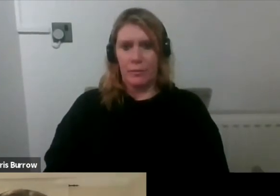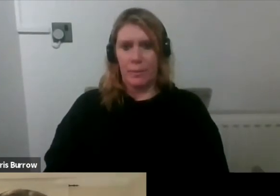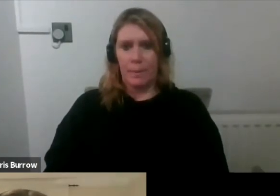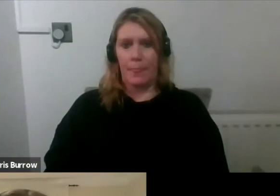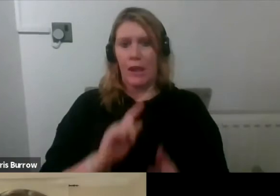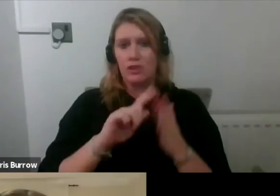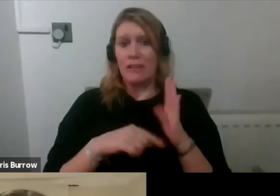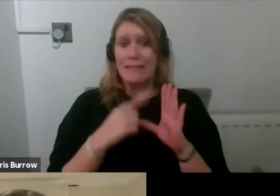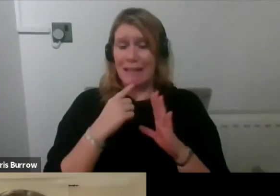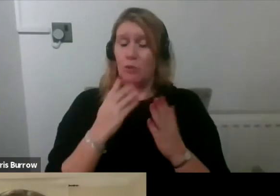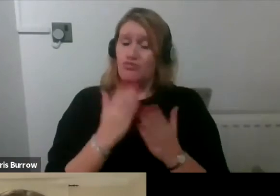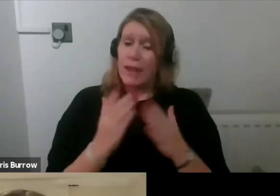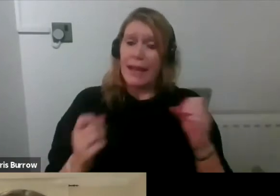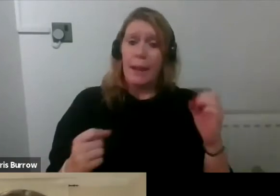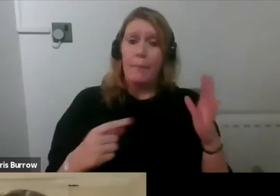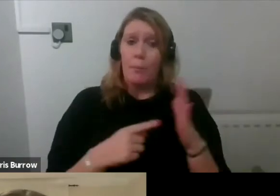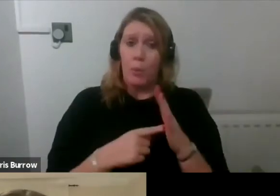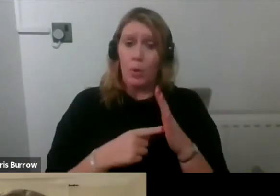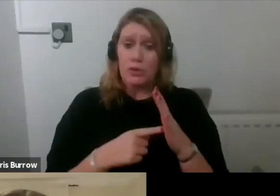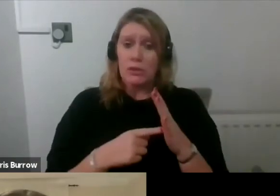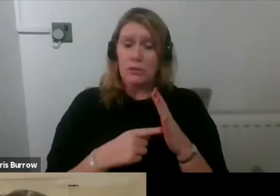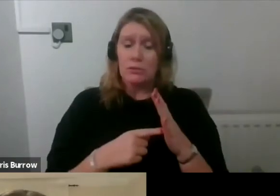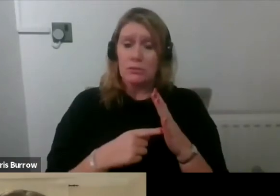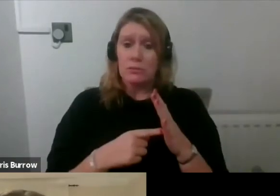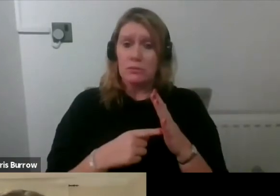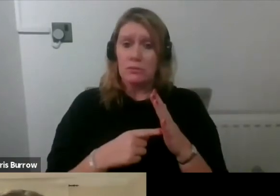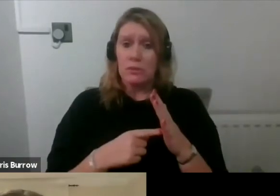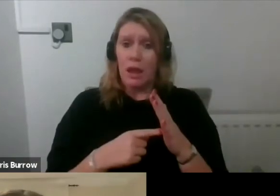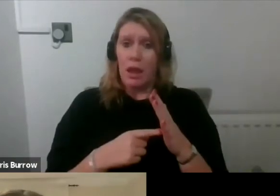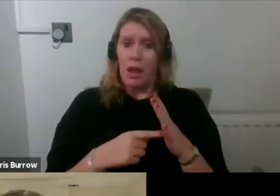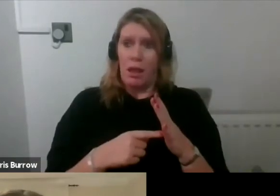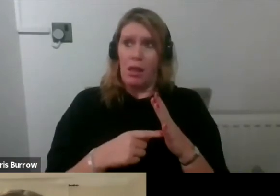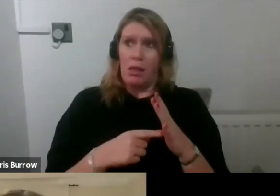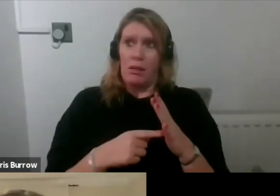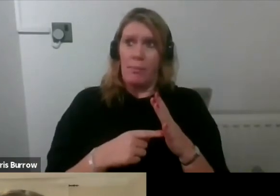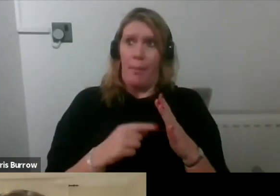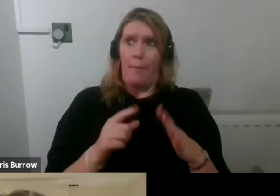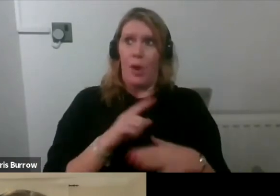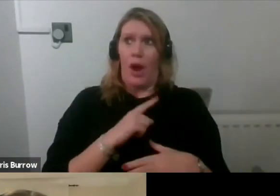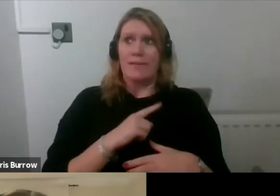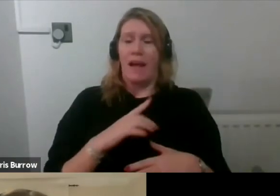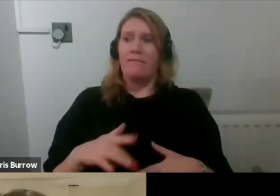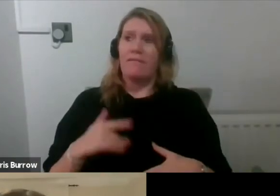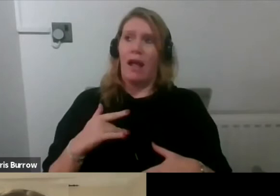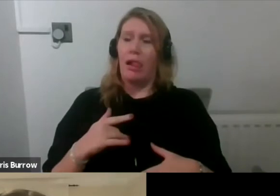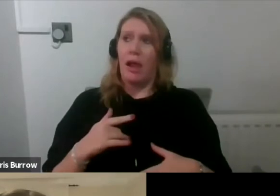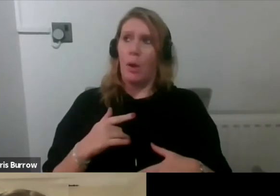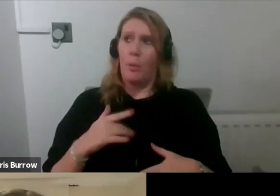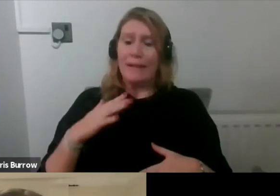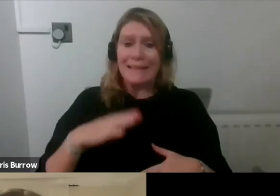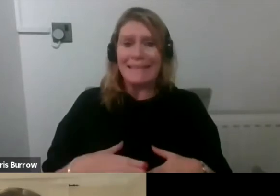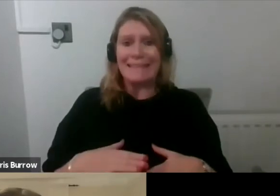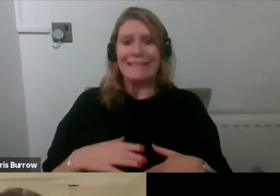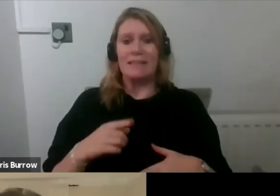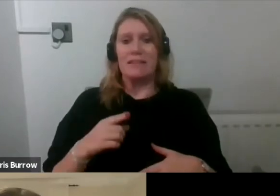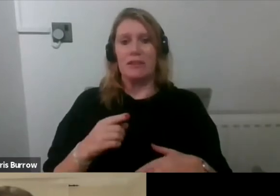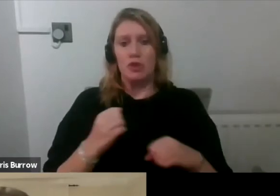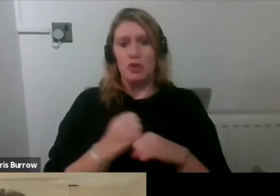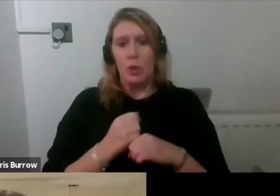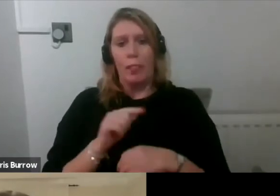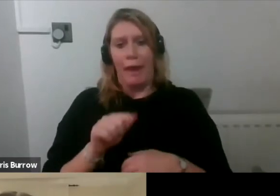important to do that, I think. I just couldn't think of another way of doing it, really. We spent a vast amount of money, of unlimited money, doing